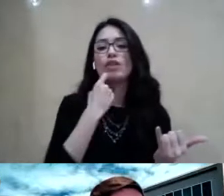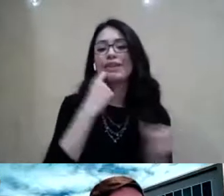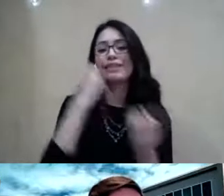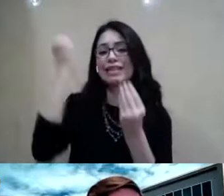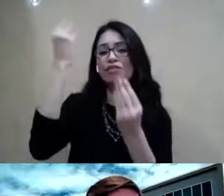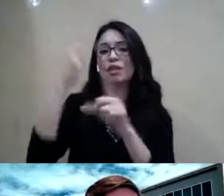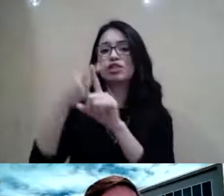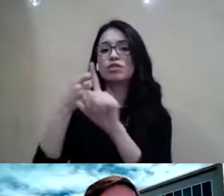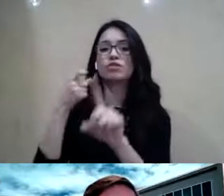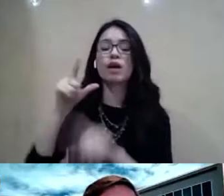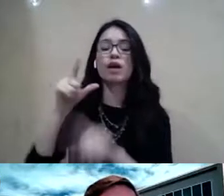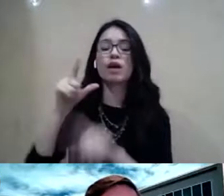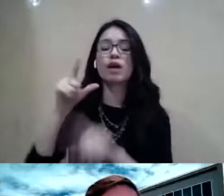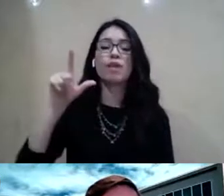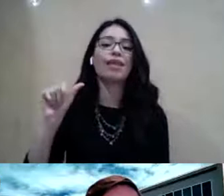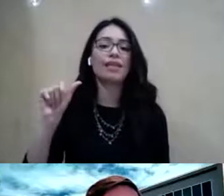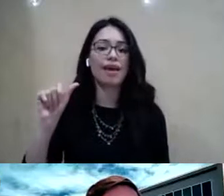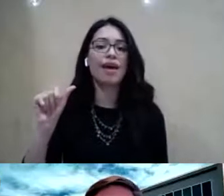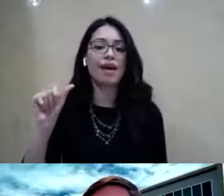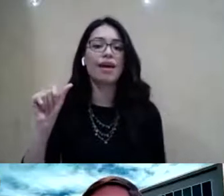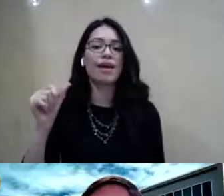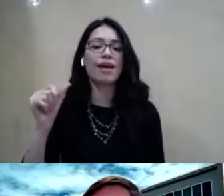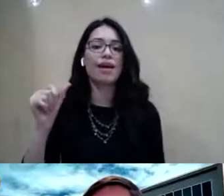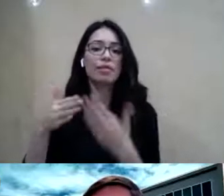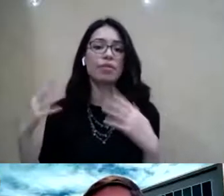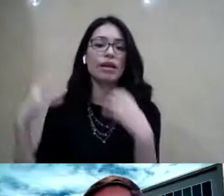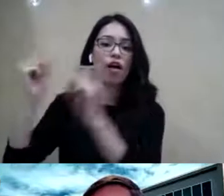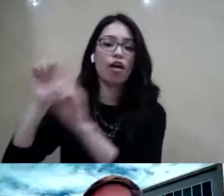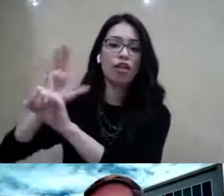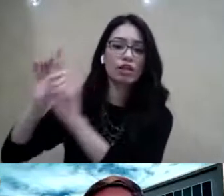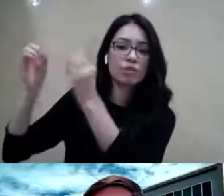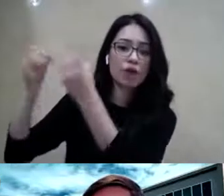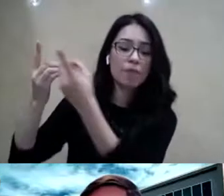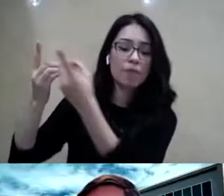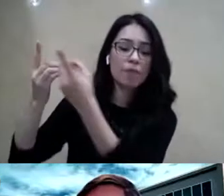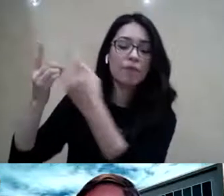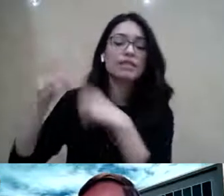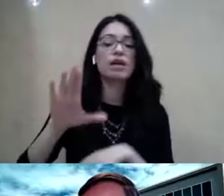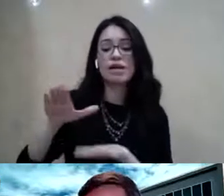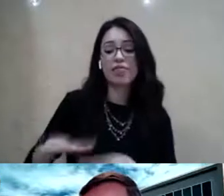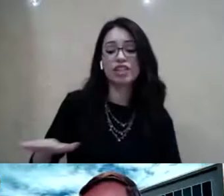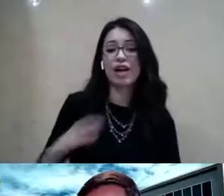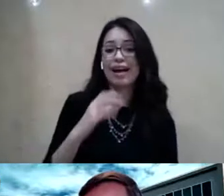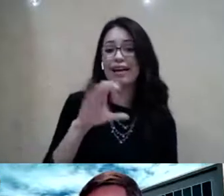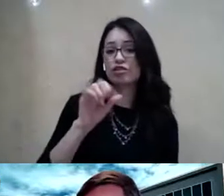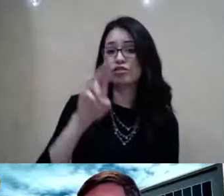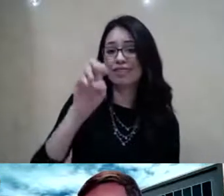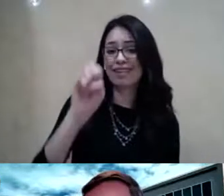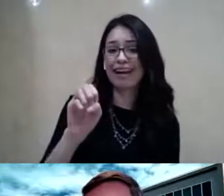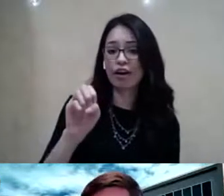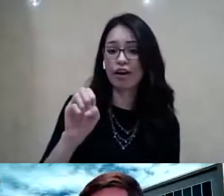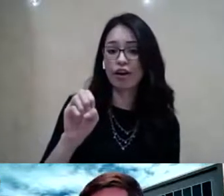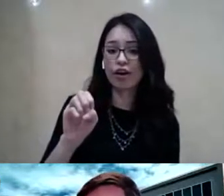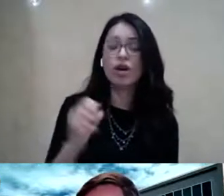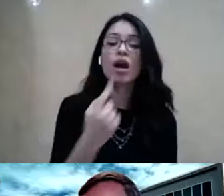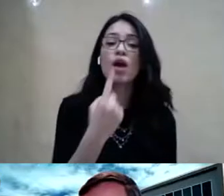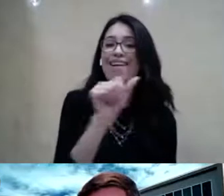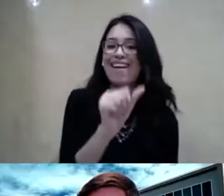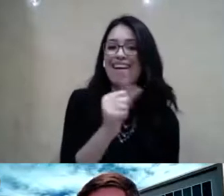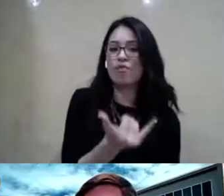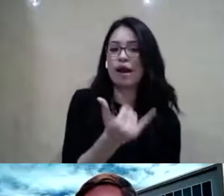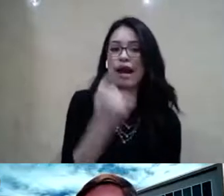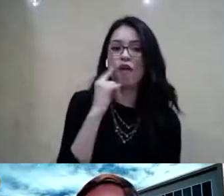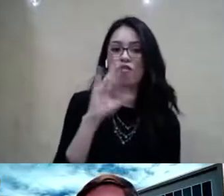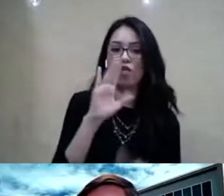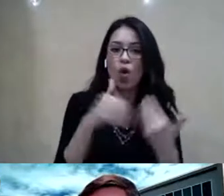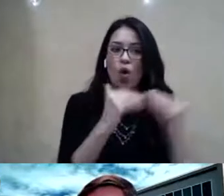puts education and childcare as 1B tier 1. So we're in 1A right now through all the tiers.